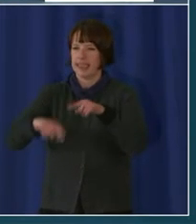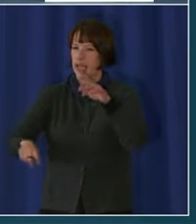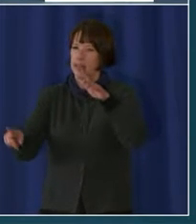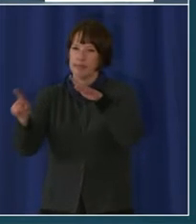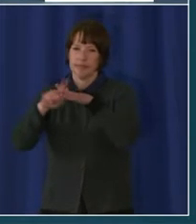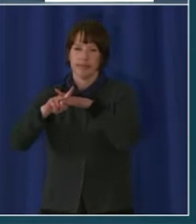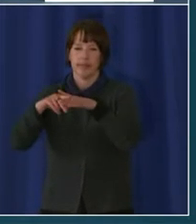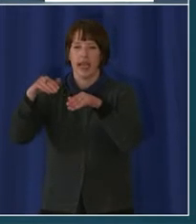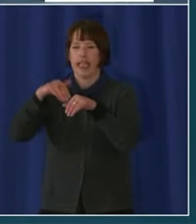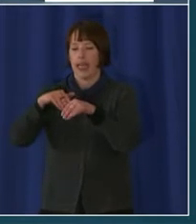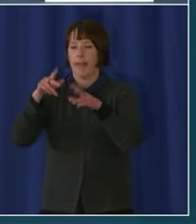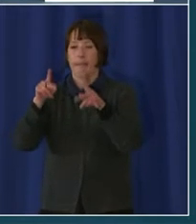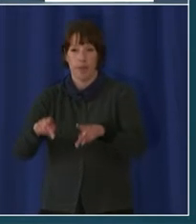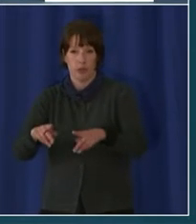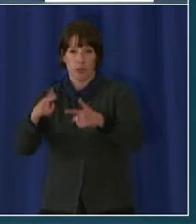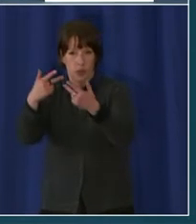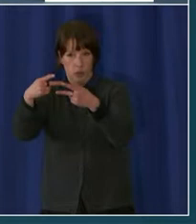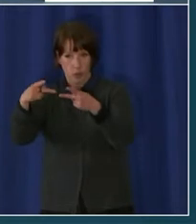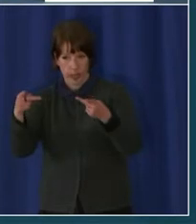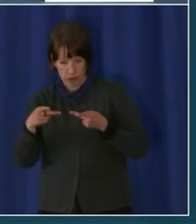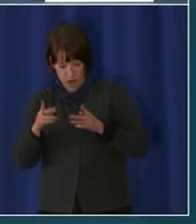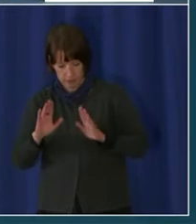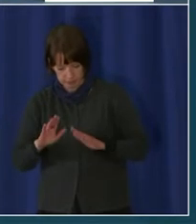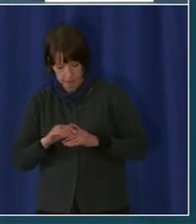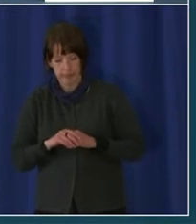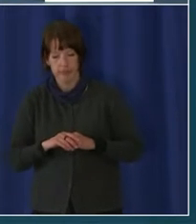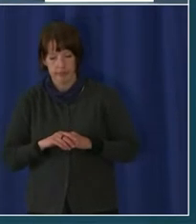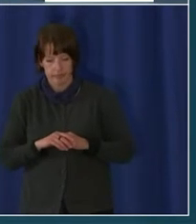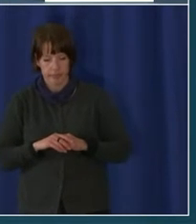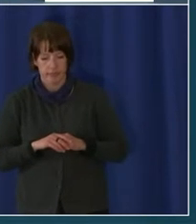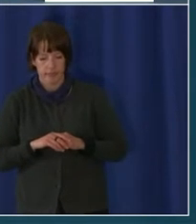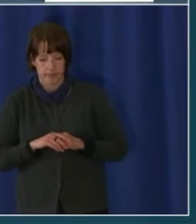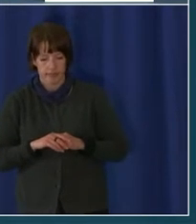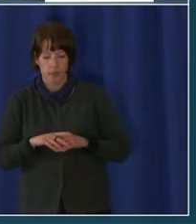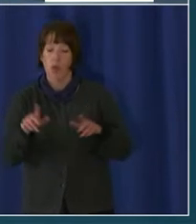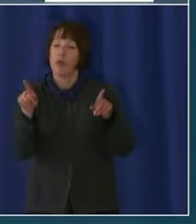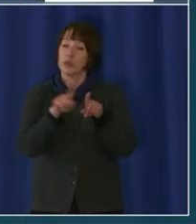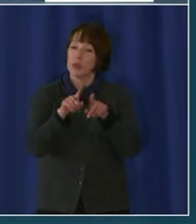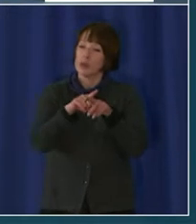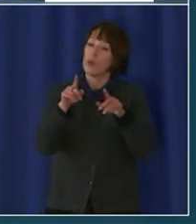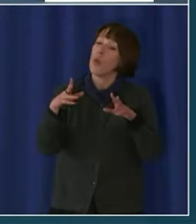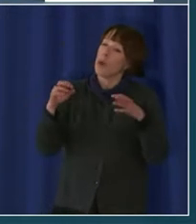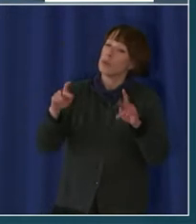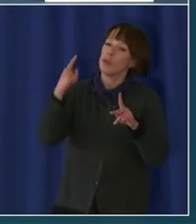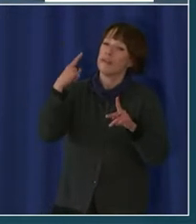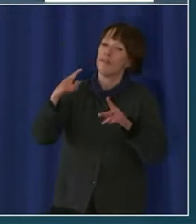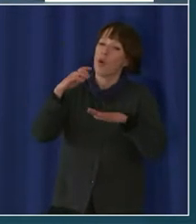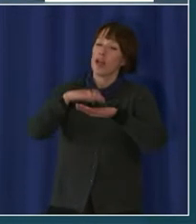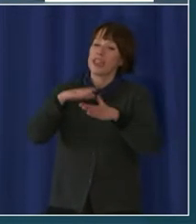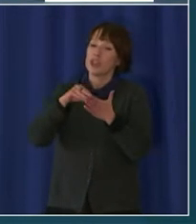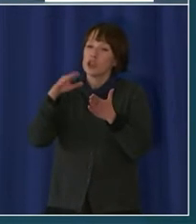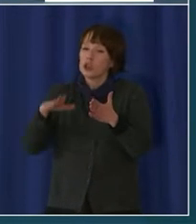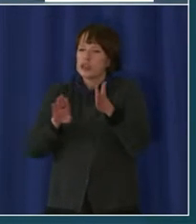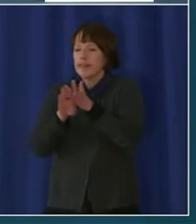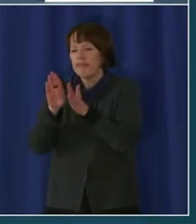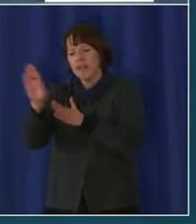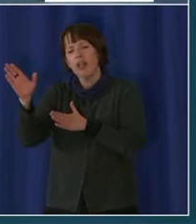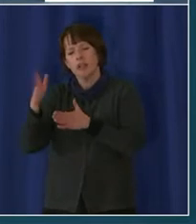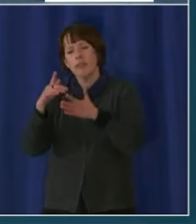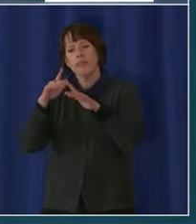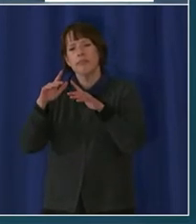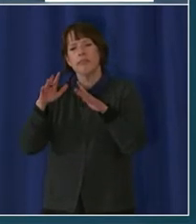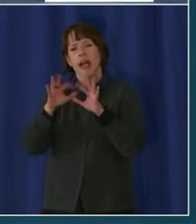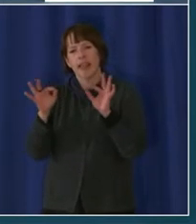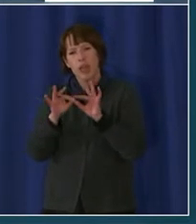attend at one of the in-person locations. And again, this too is an opportunity for our English learners to develop their language